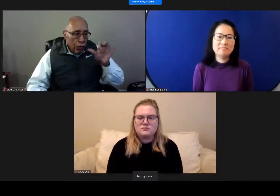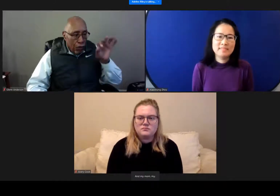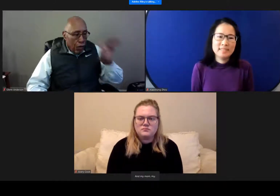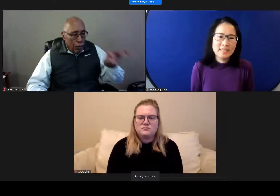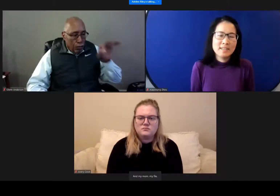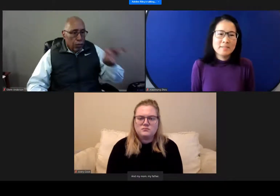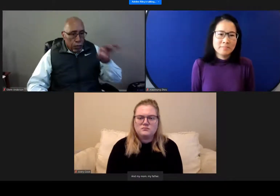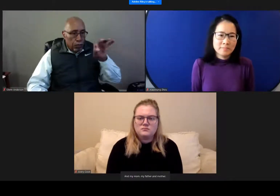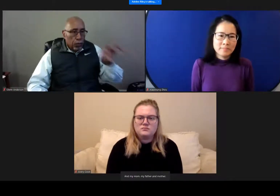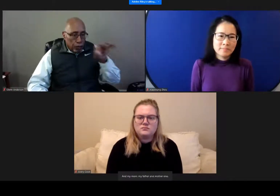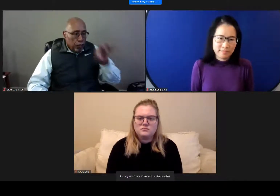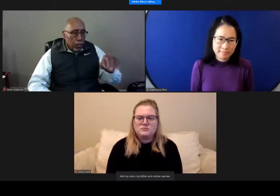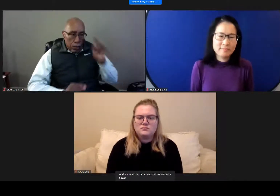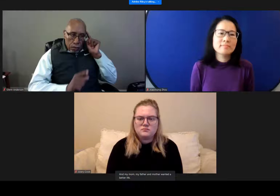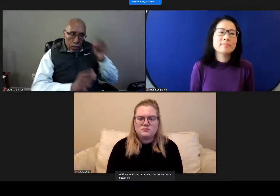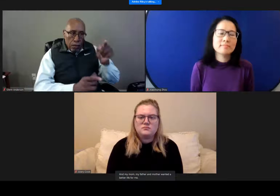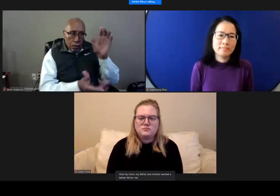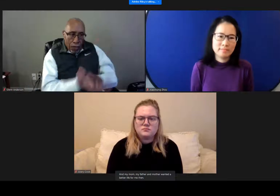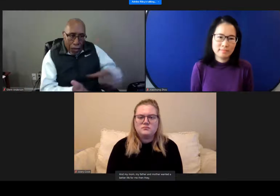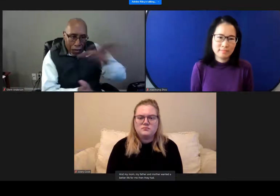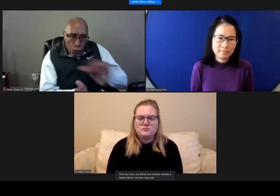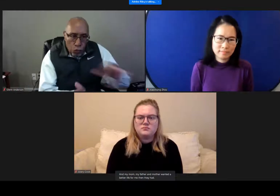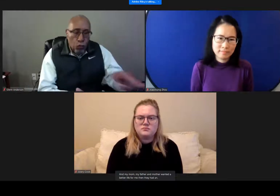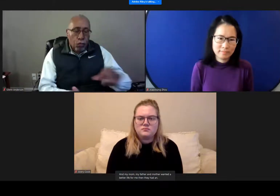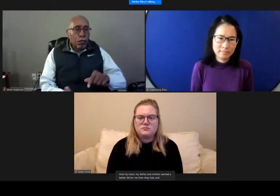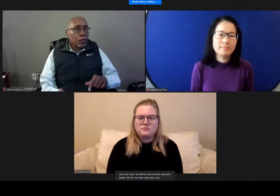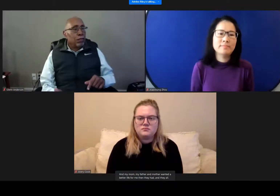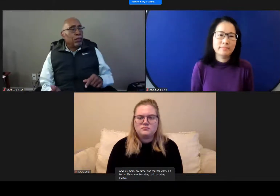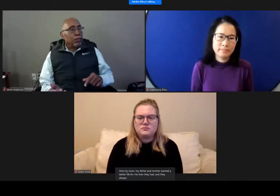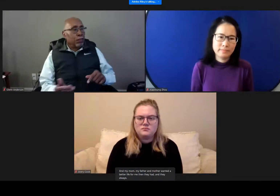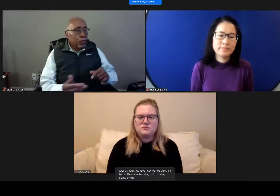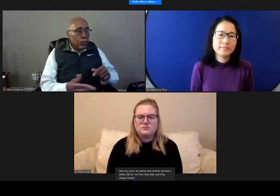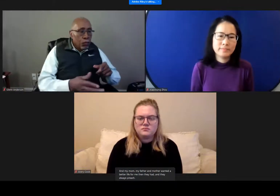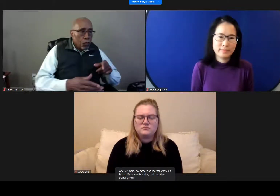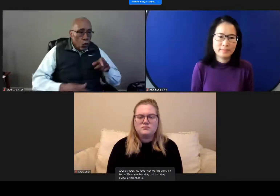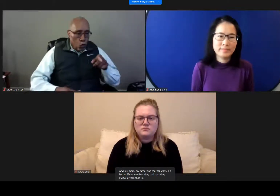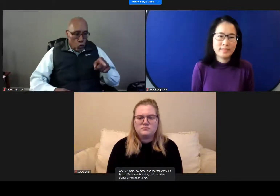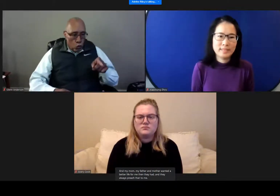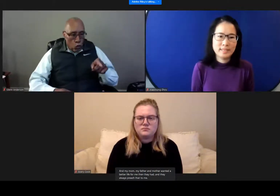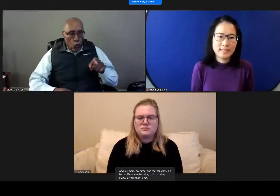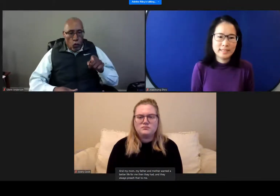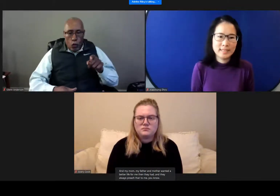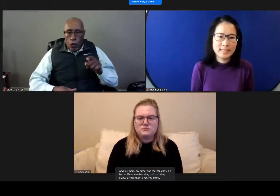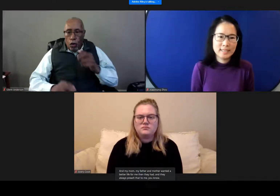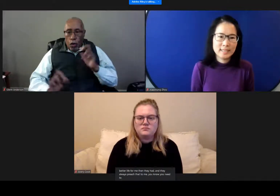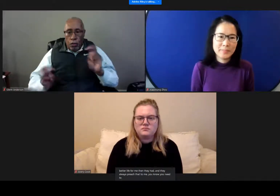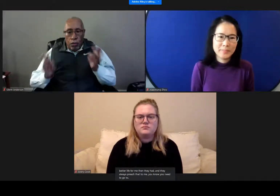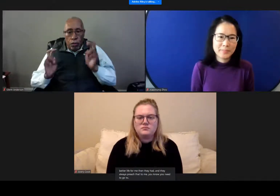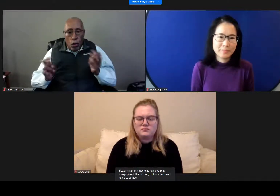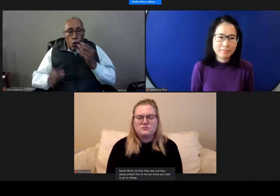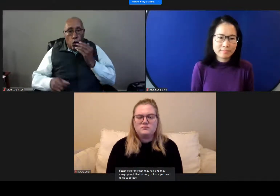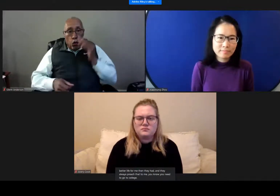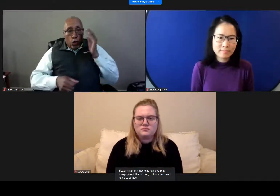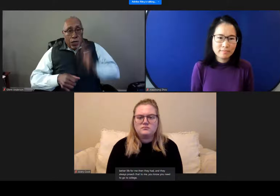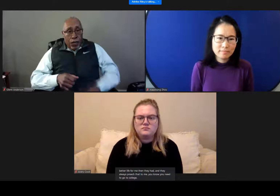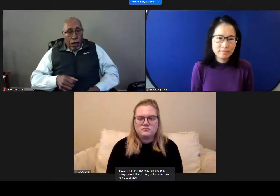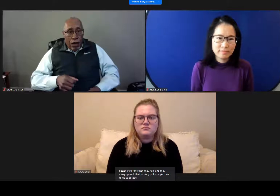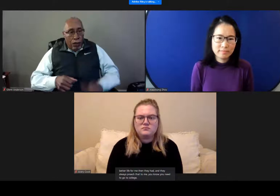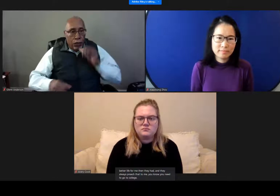My father and mother wanted a better life for me than they had. And they always preached that to me. You need to go to college.